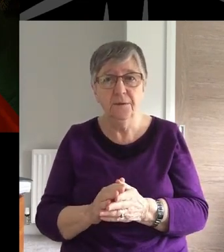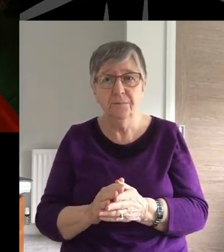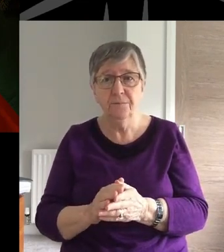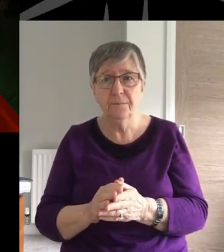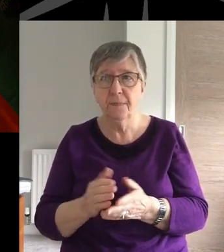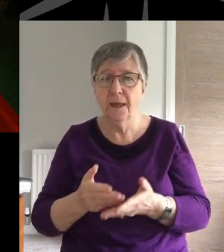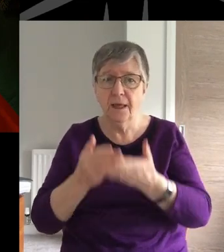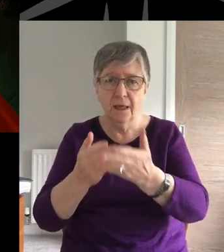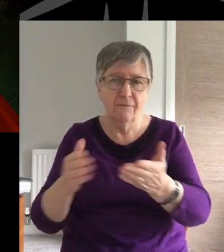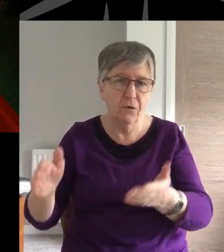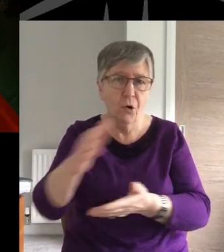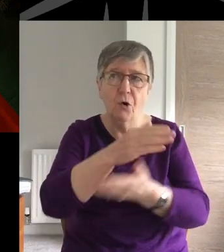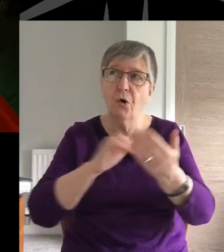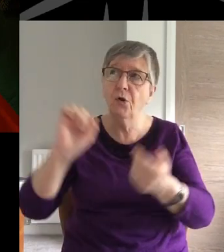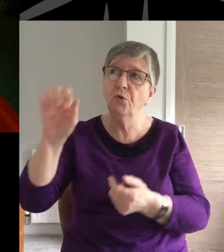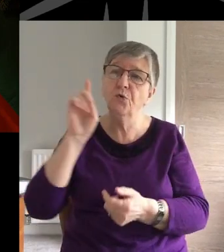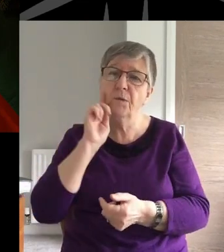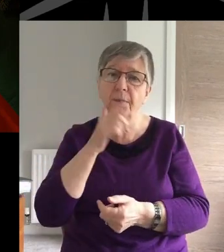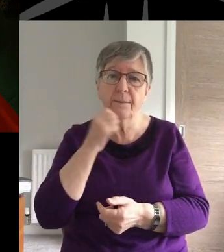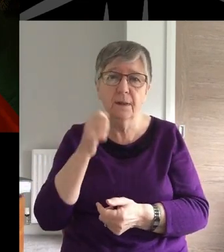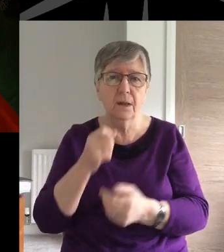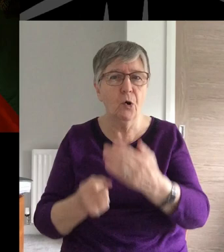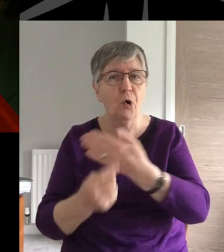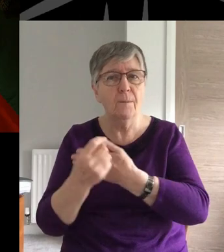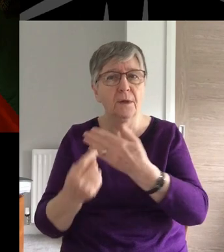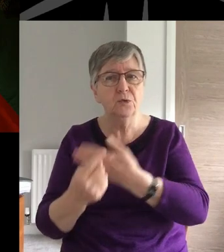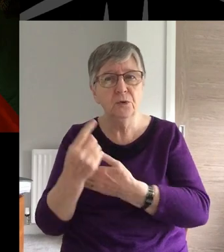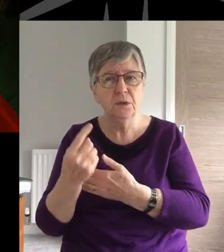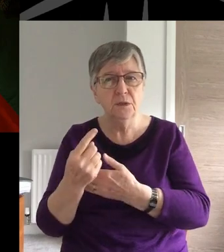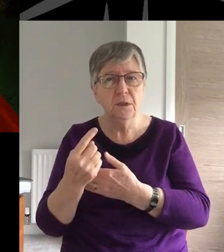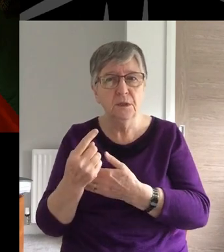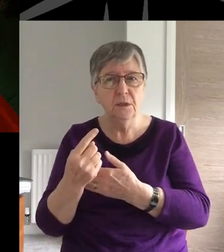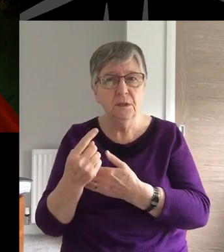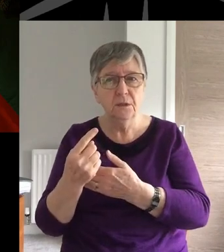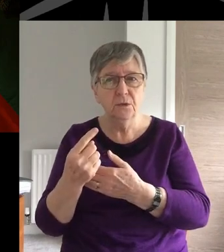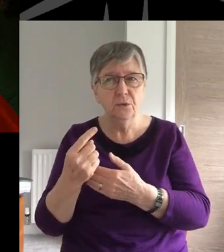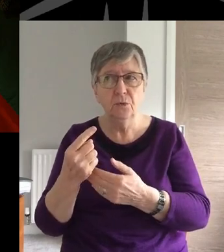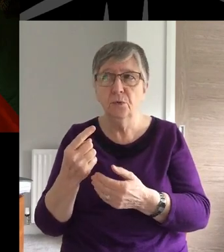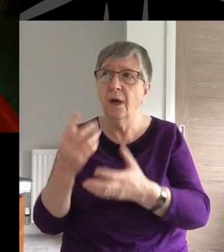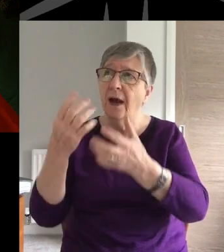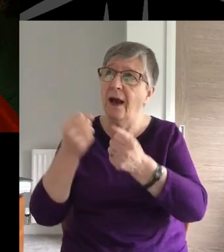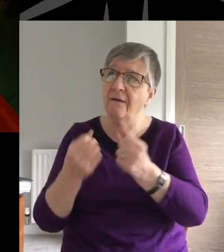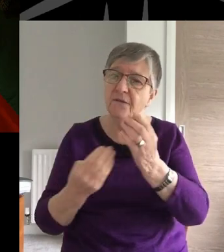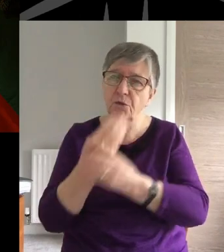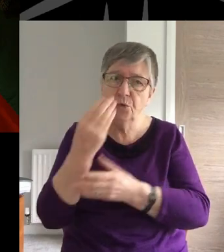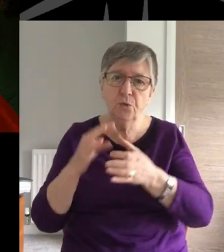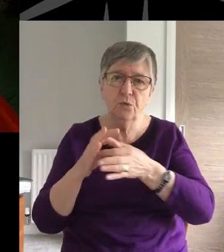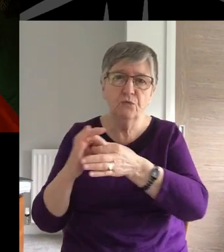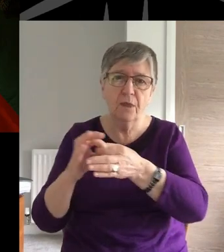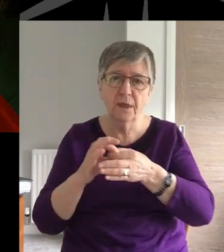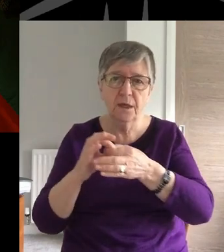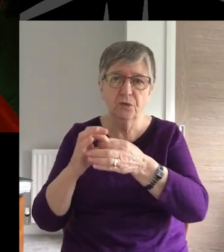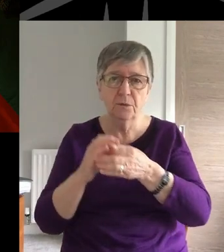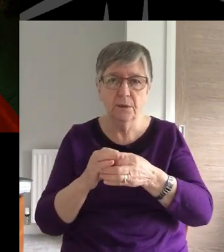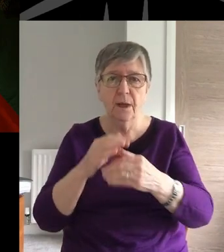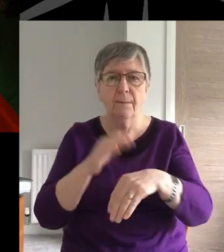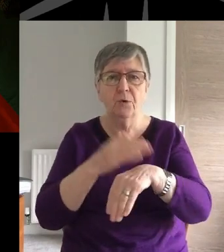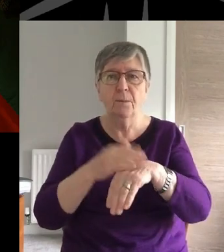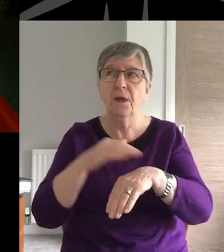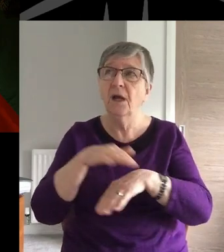Grant all of your people the opportunity to renew our relationship with you, to prepare a place for